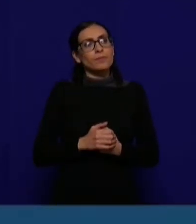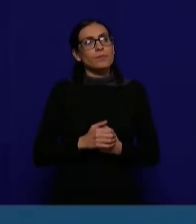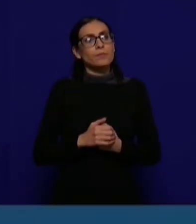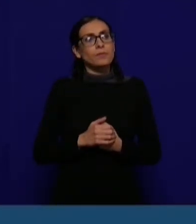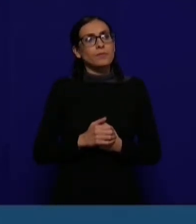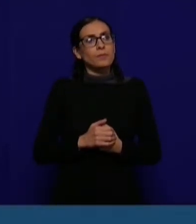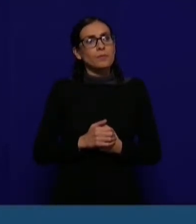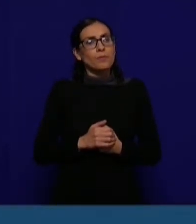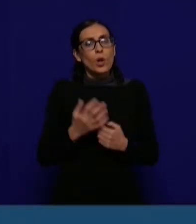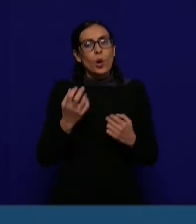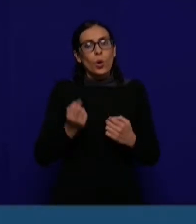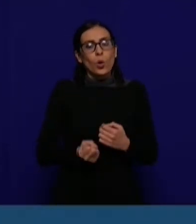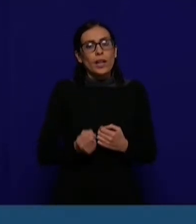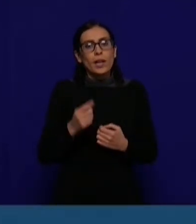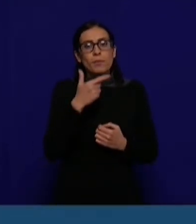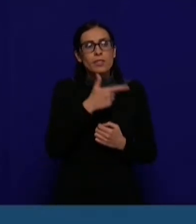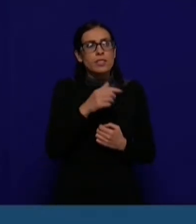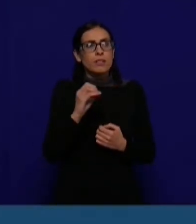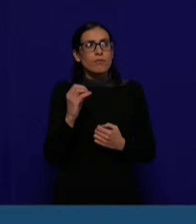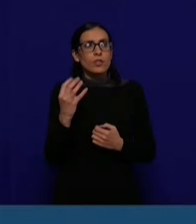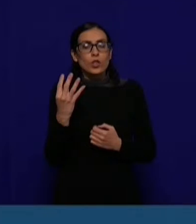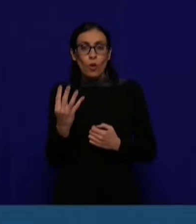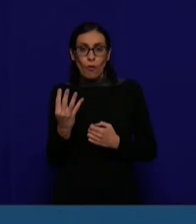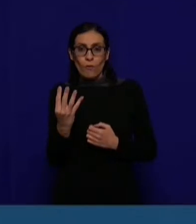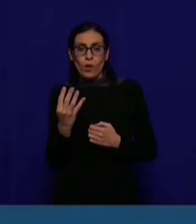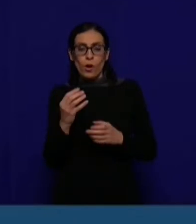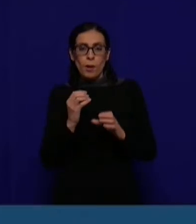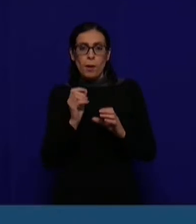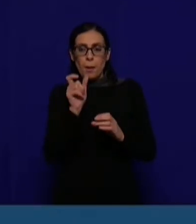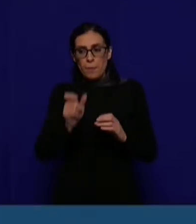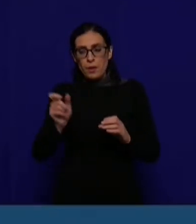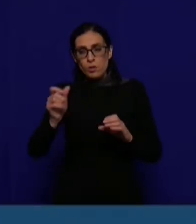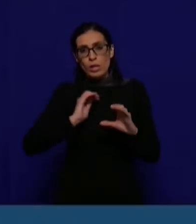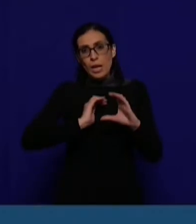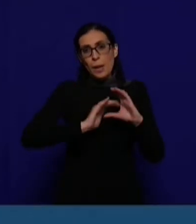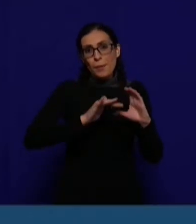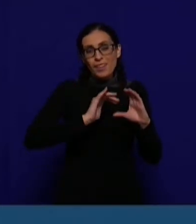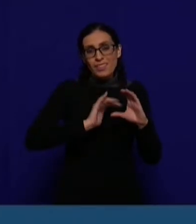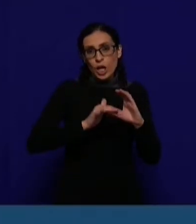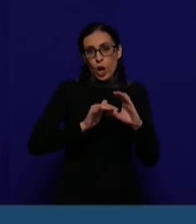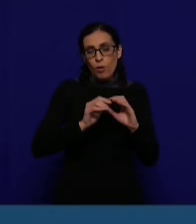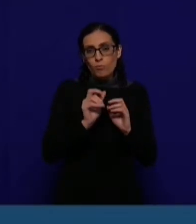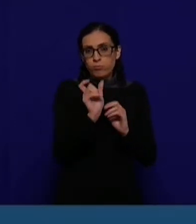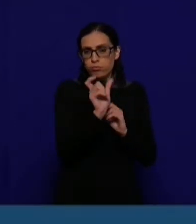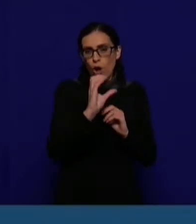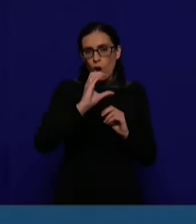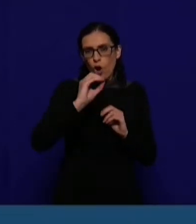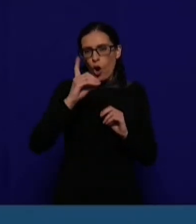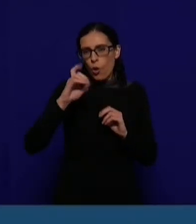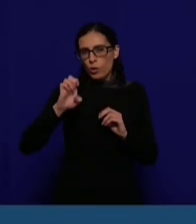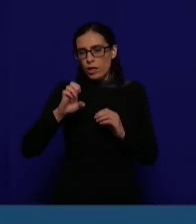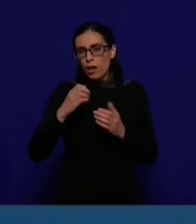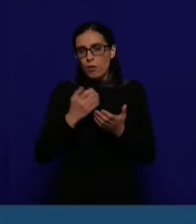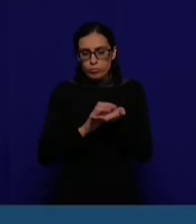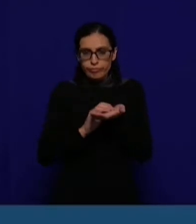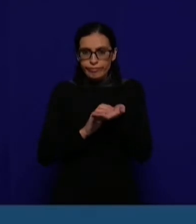704 persuni li infatti tajnihom il-COVID code għax kienu pożittivi u daħluha fl-app